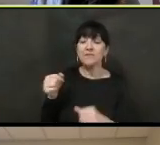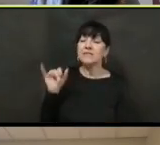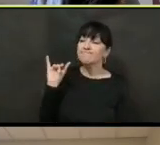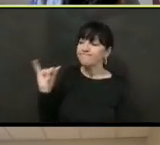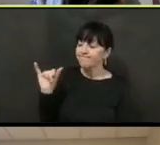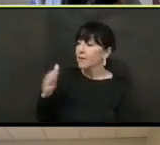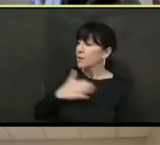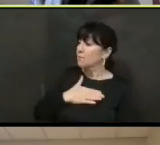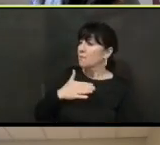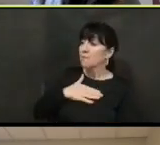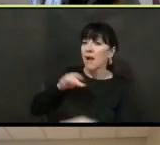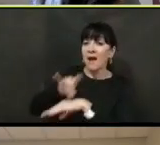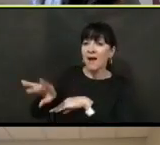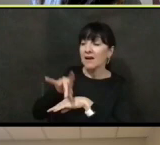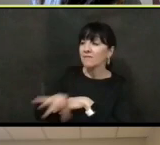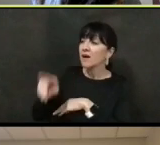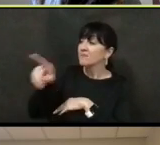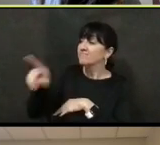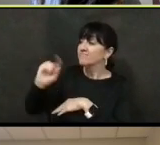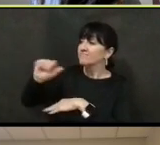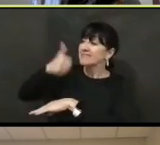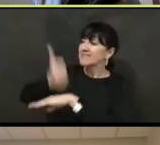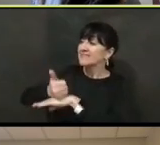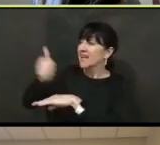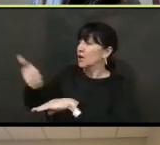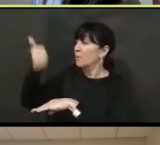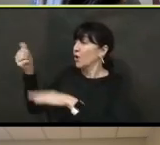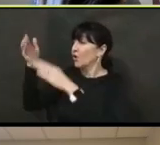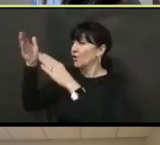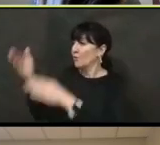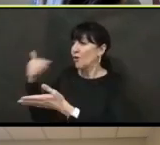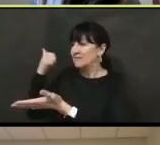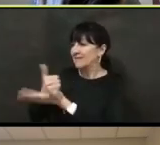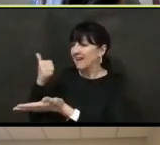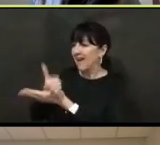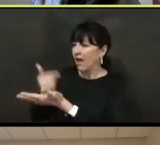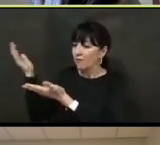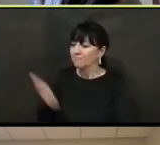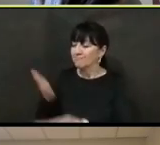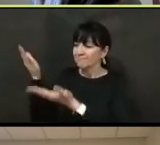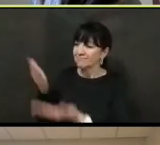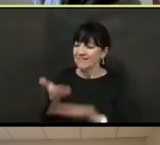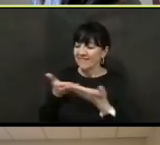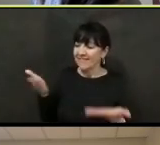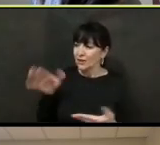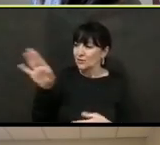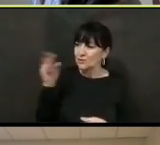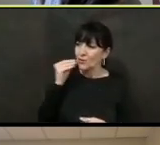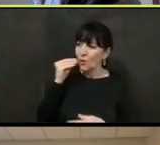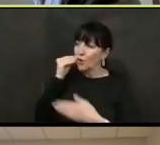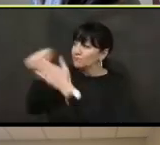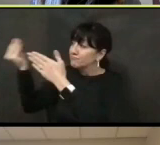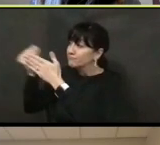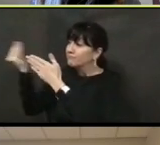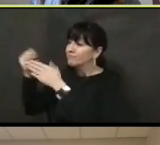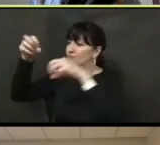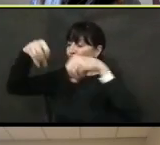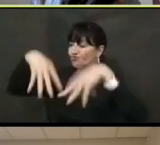to his home. You know, we can't exactly say what things are going to look like early June,